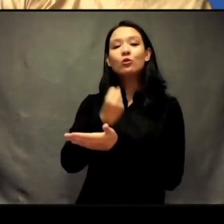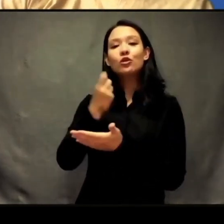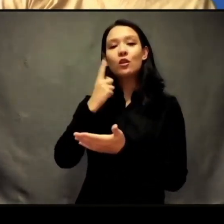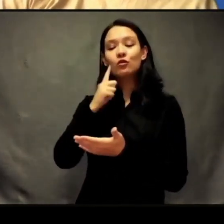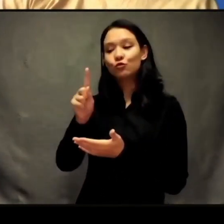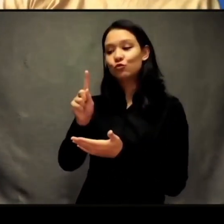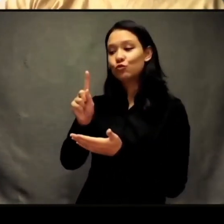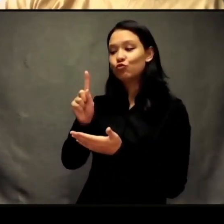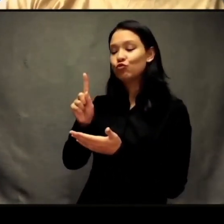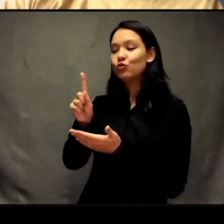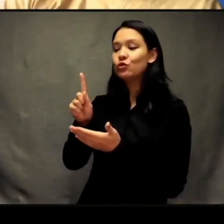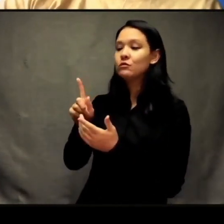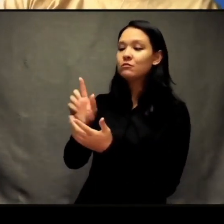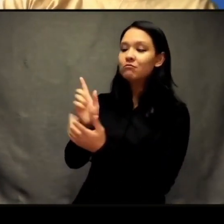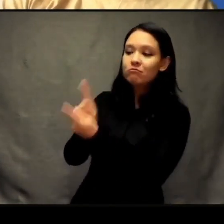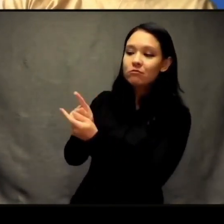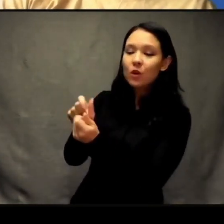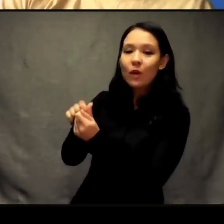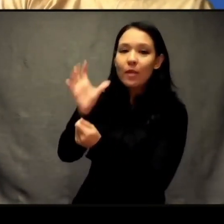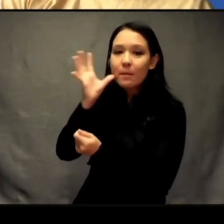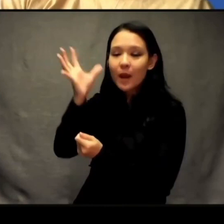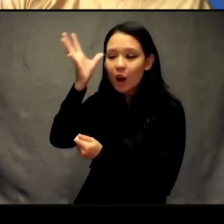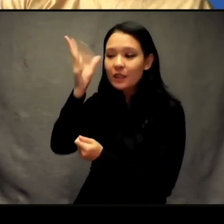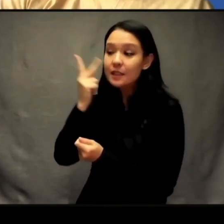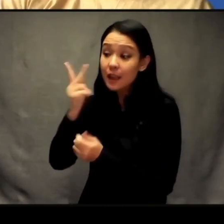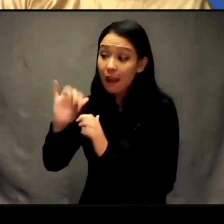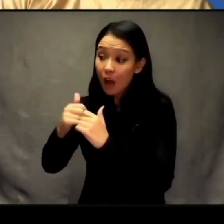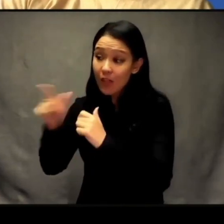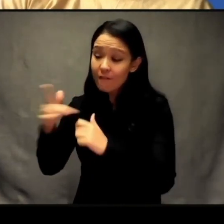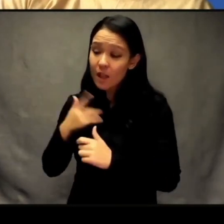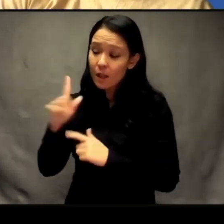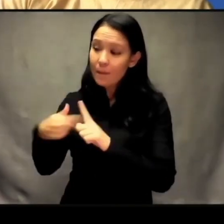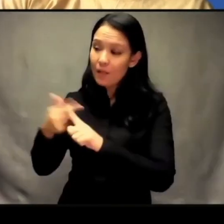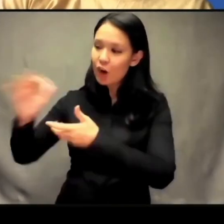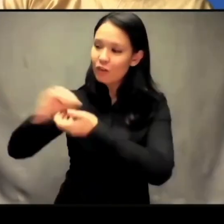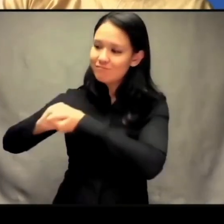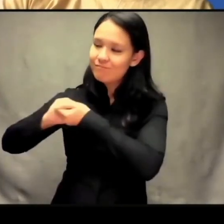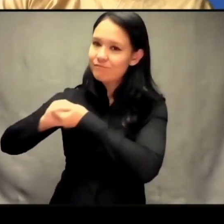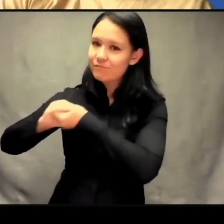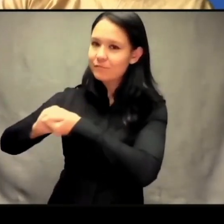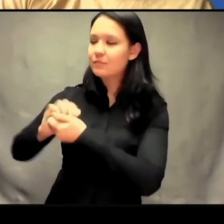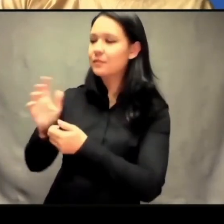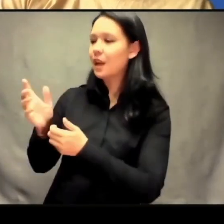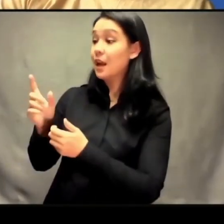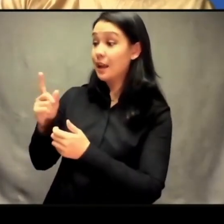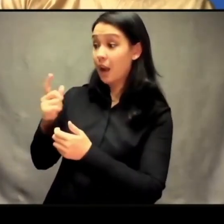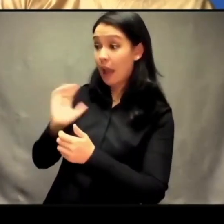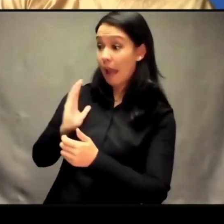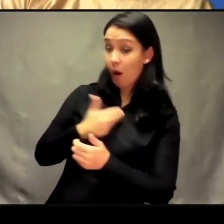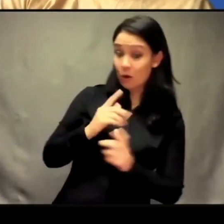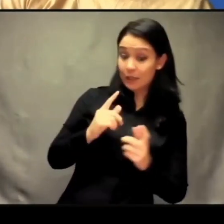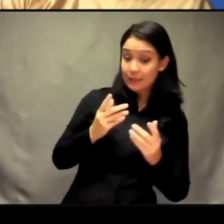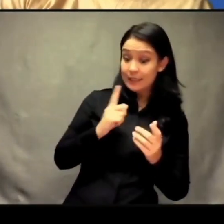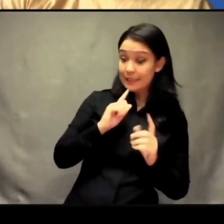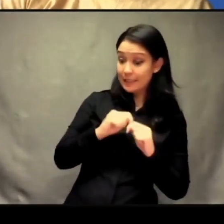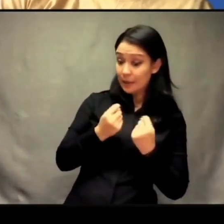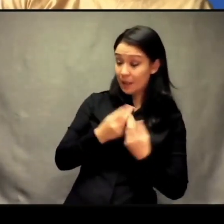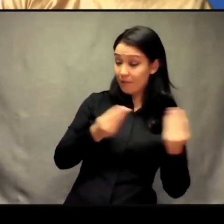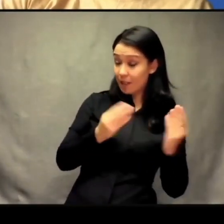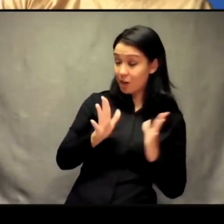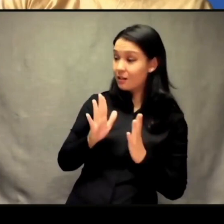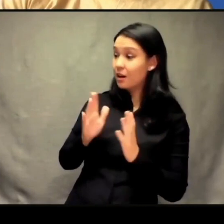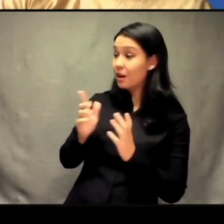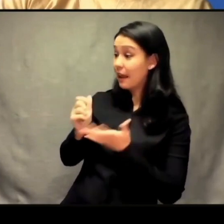feeling about their collaborative dynamic and if there's anything that our team can do to help them. So we find that parent